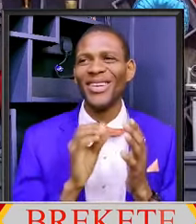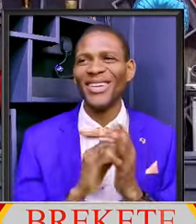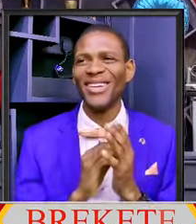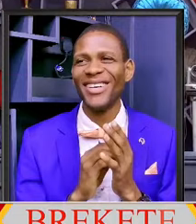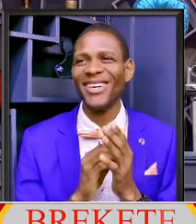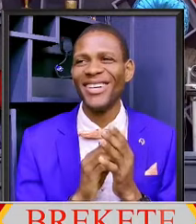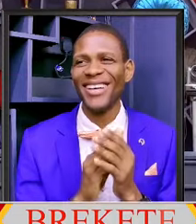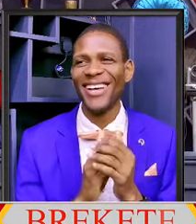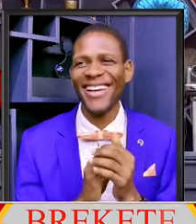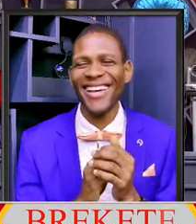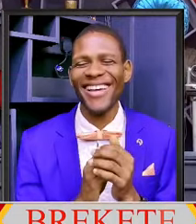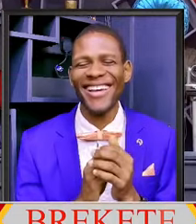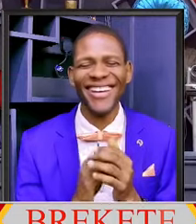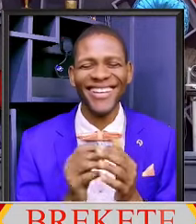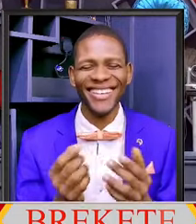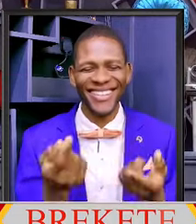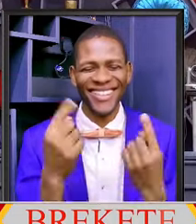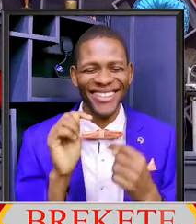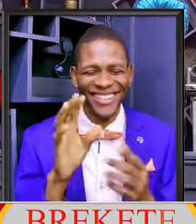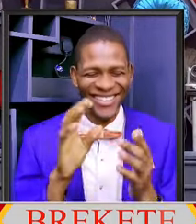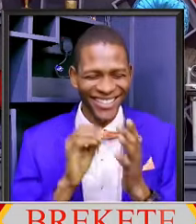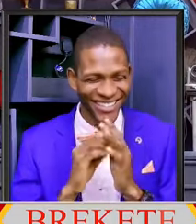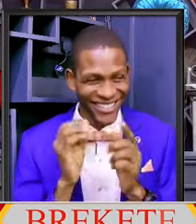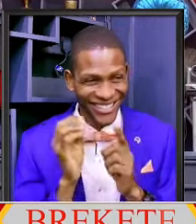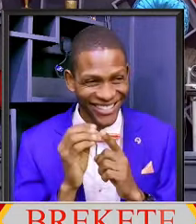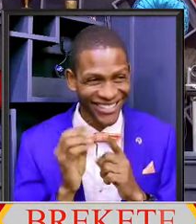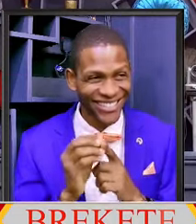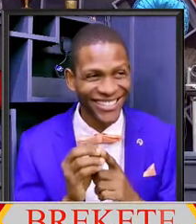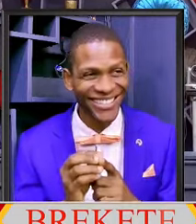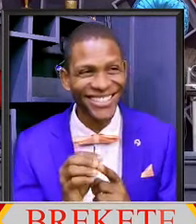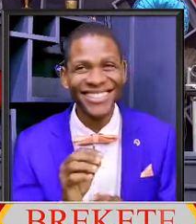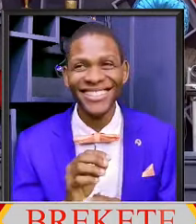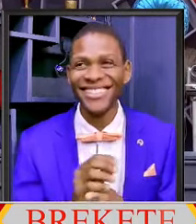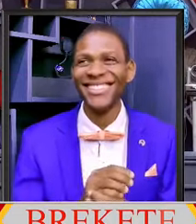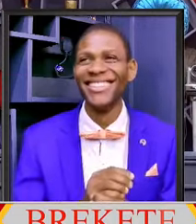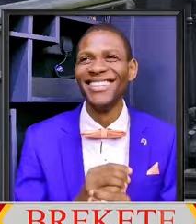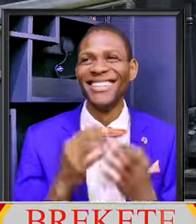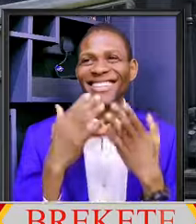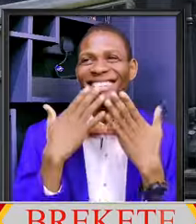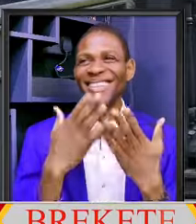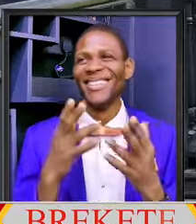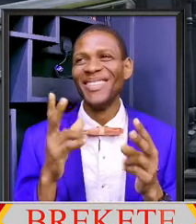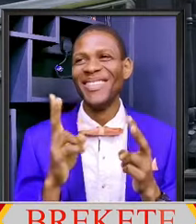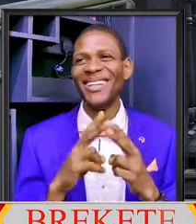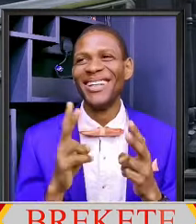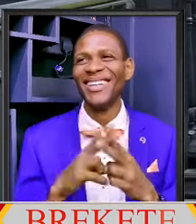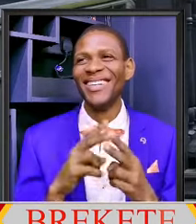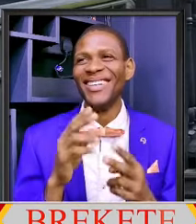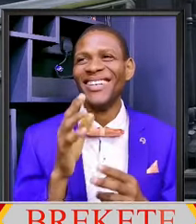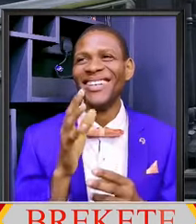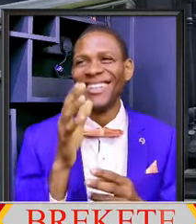you come your own also. Leave her. Thank you very much, sir. Do you know?